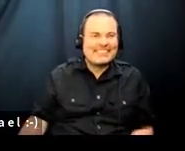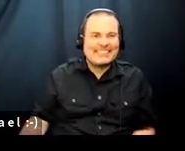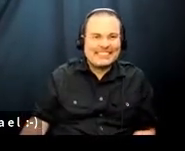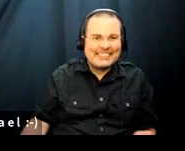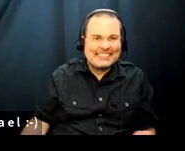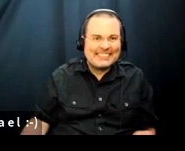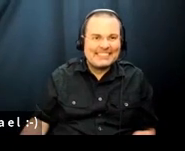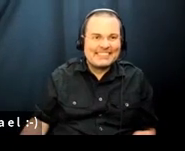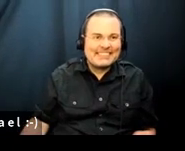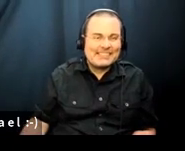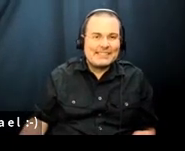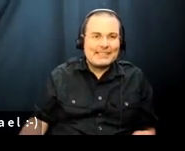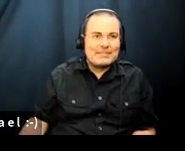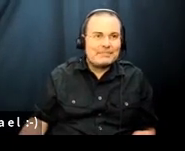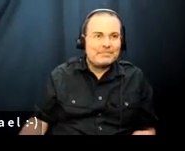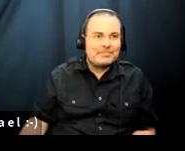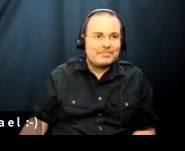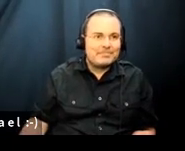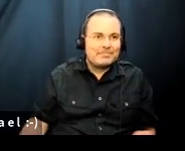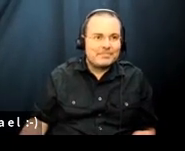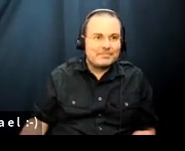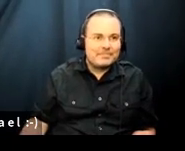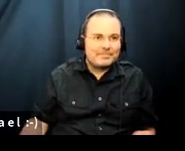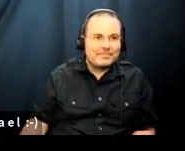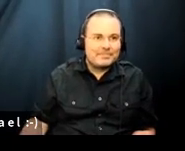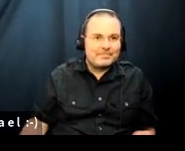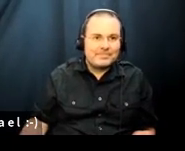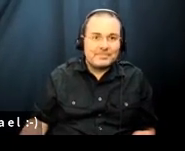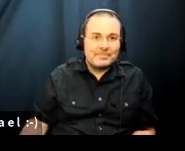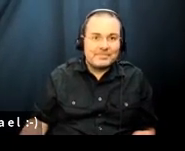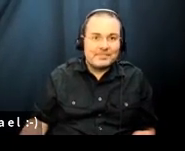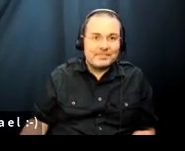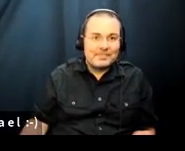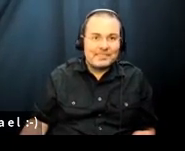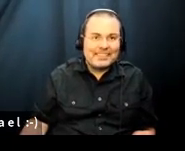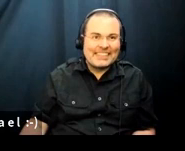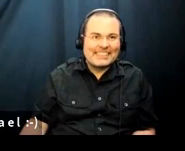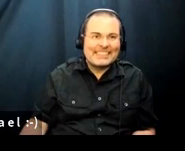you. Wow. I think you've gotten a little bit taller.